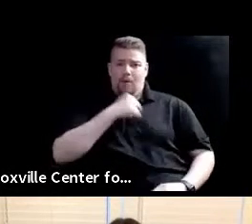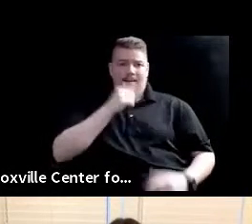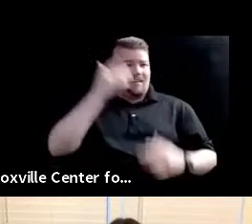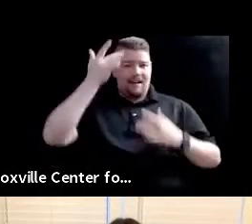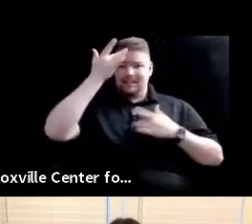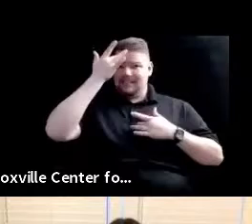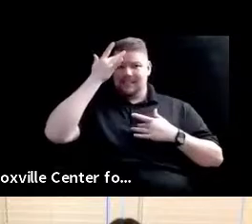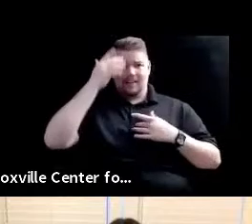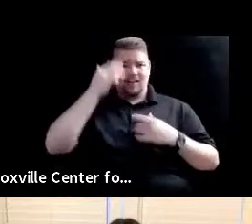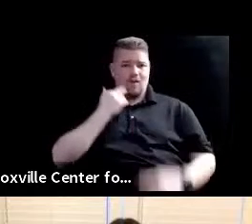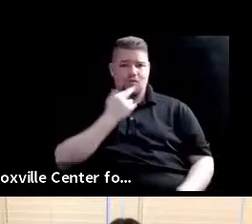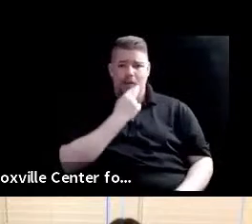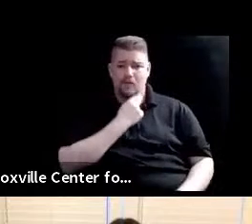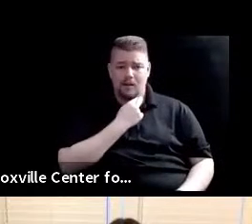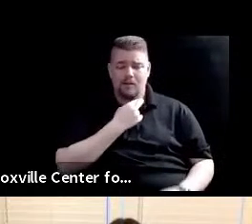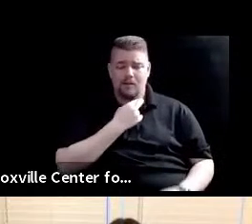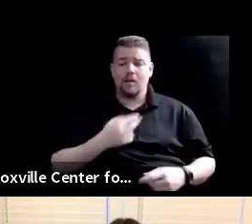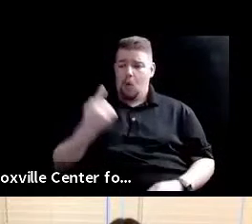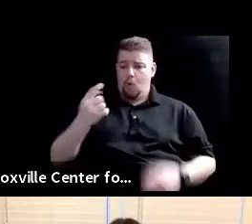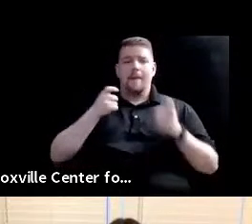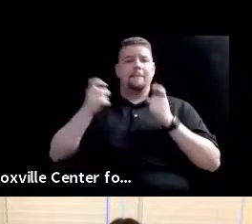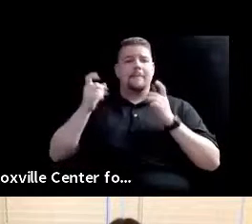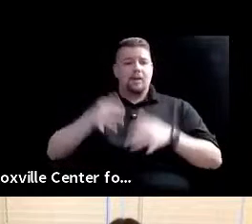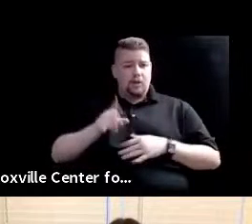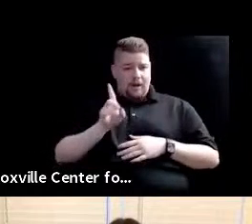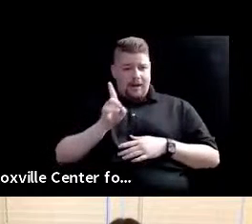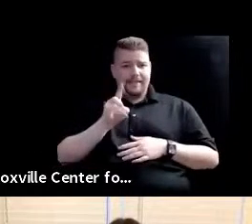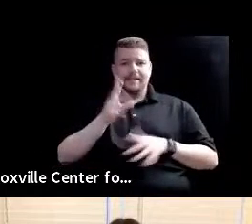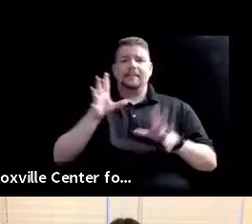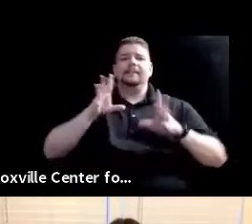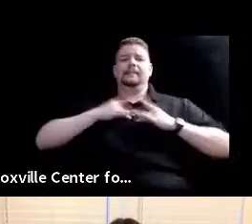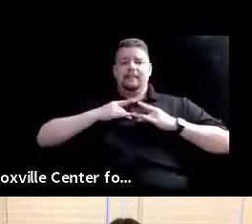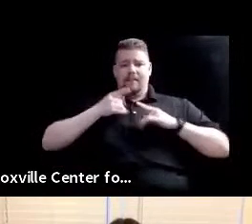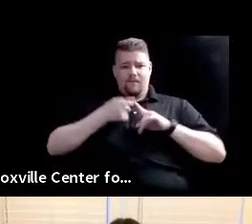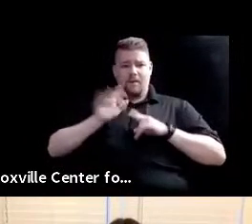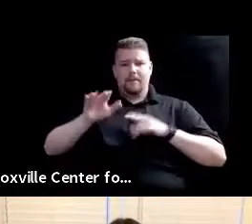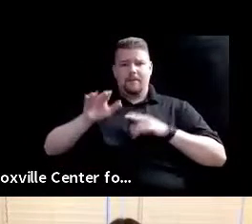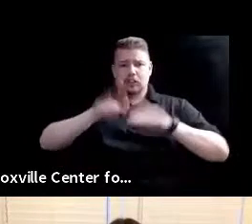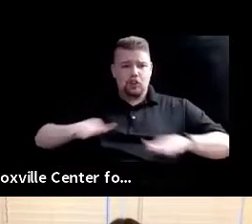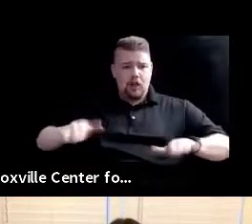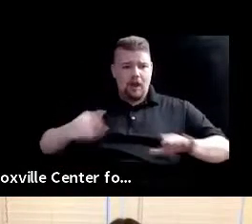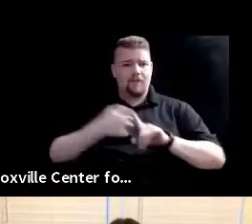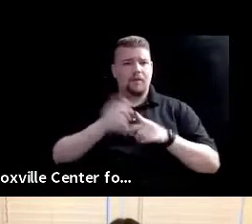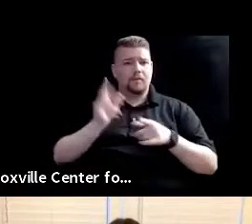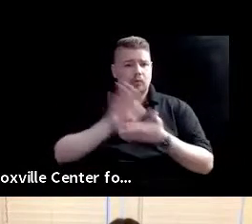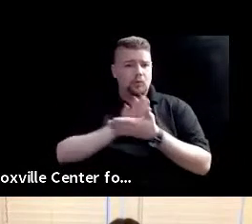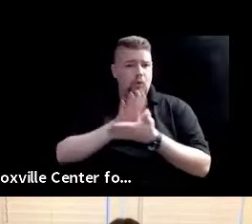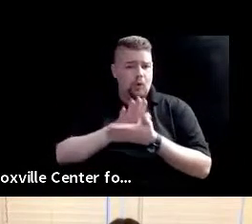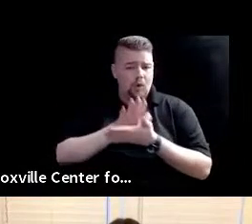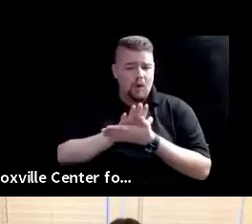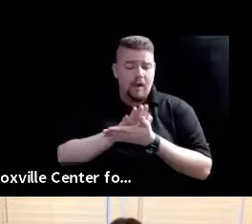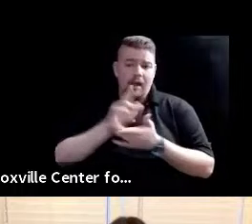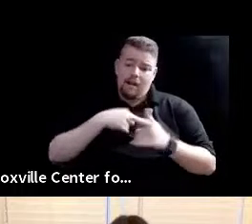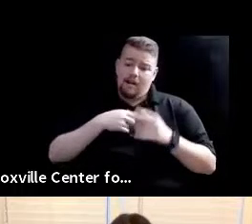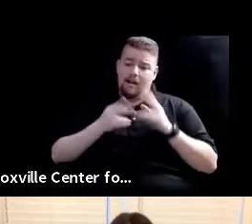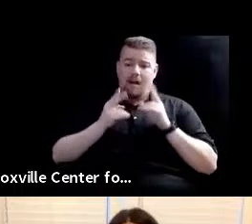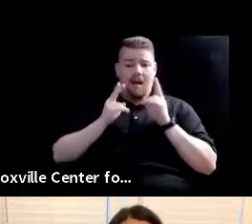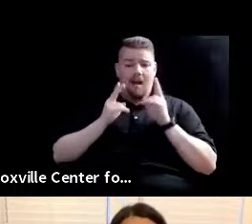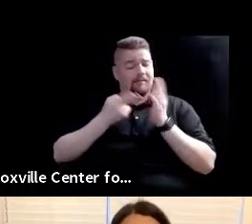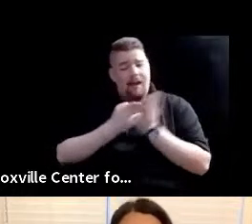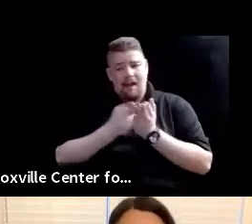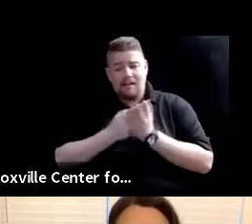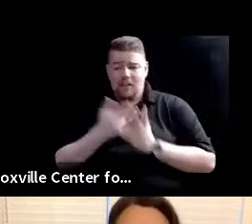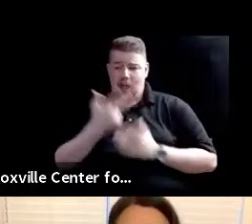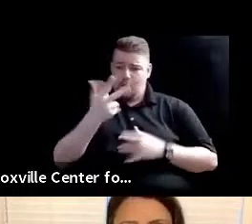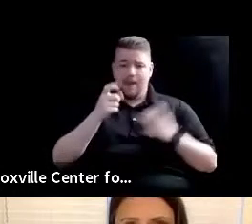restaurants. We have had one manager who did get it from his child in Knox County schools. And I will be honest with you, I currently have